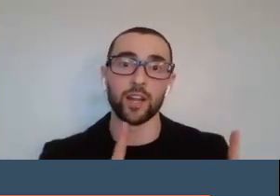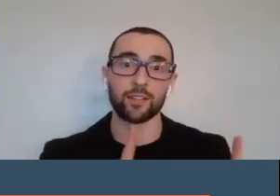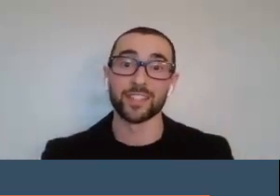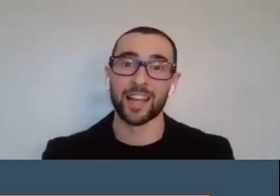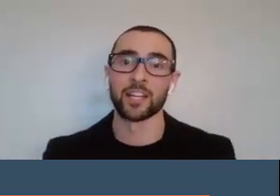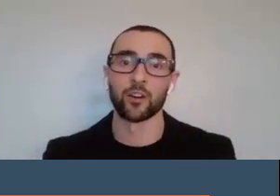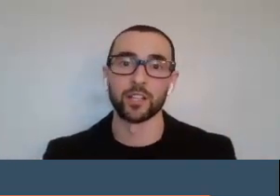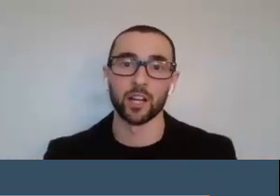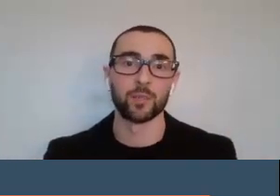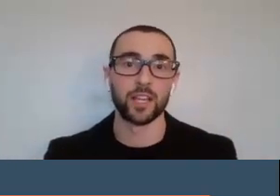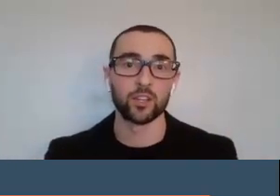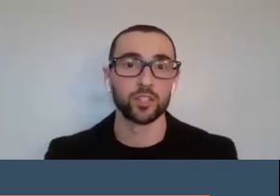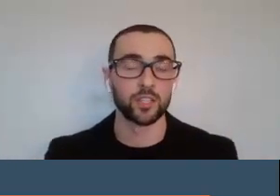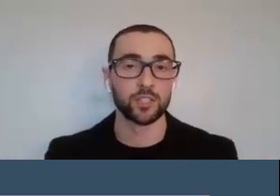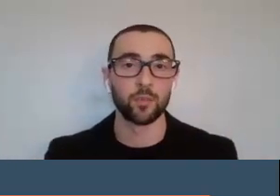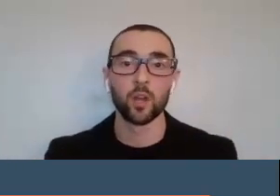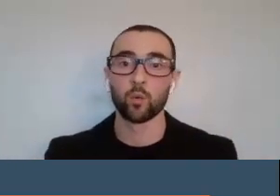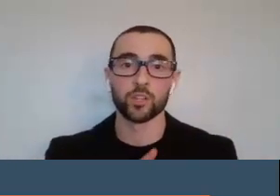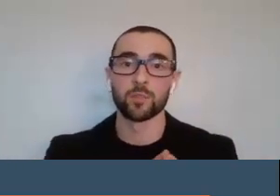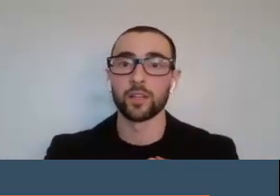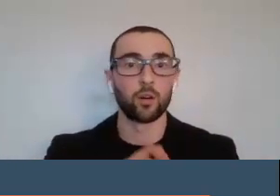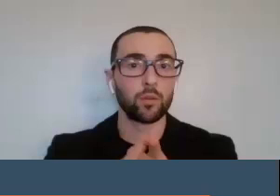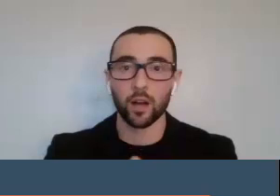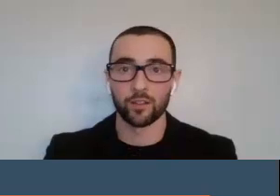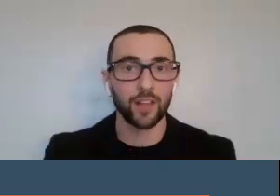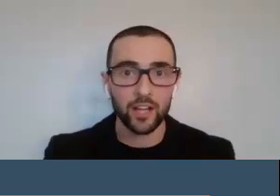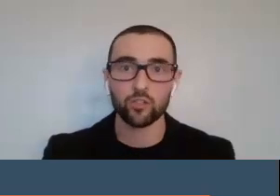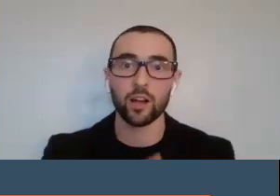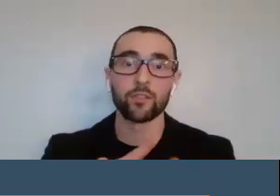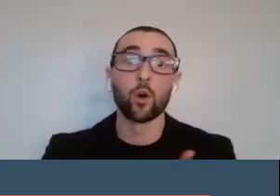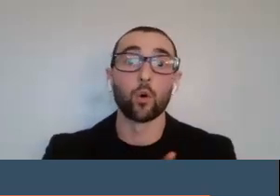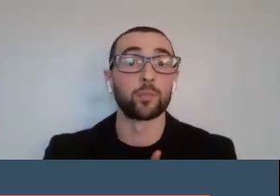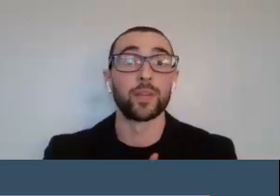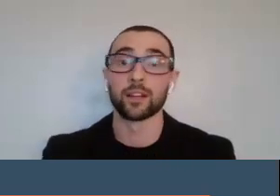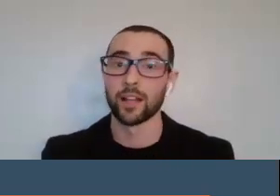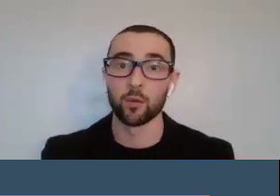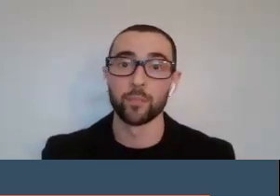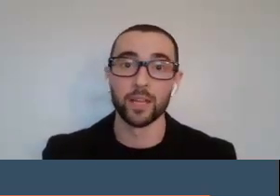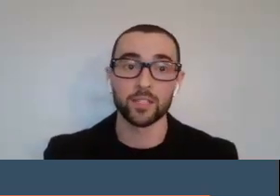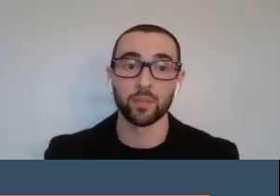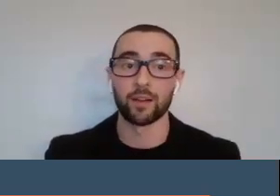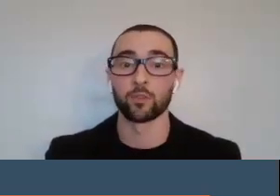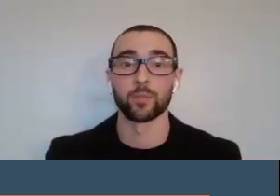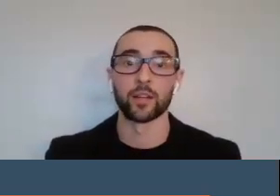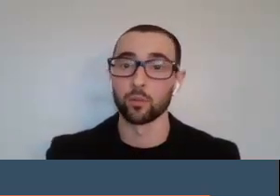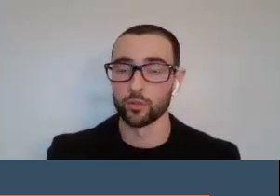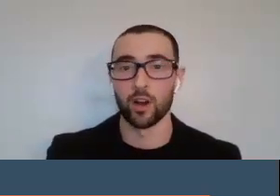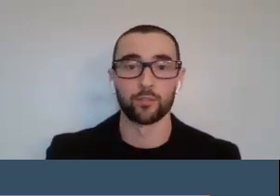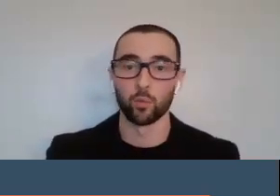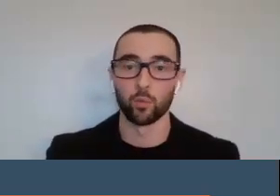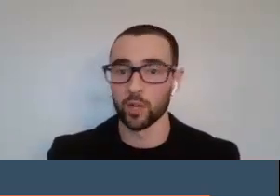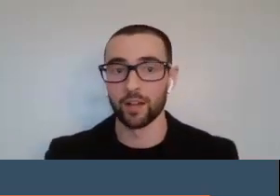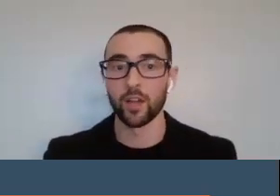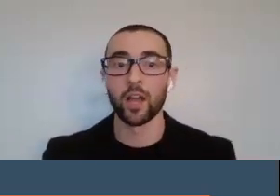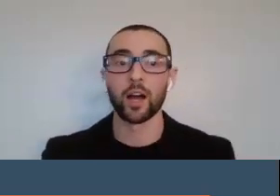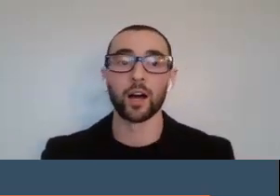that, you should have this secondary documentation system, which can be, on a flash drive, or it can be in a cloud-based platform like Google Drive